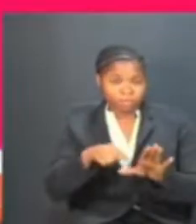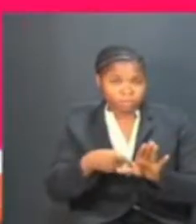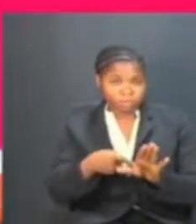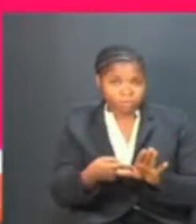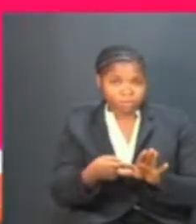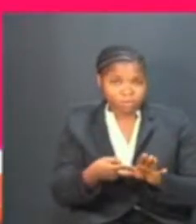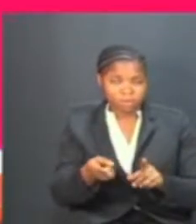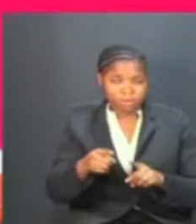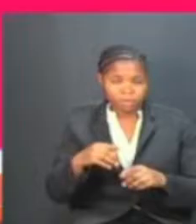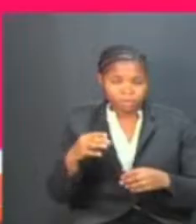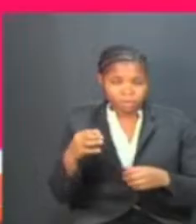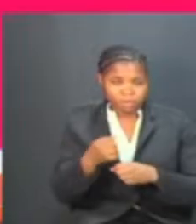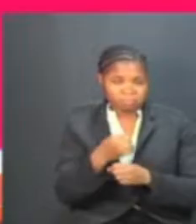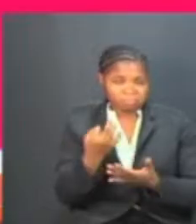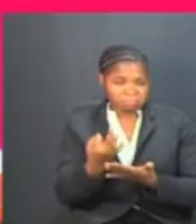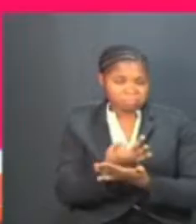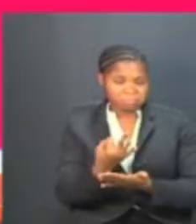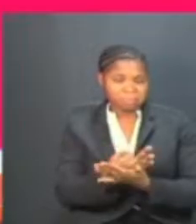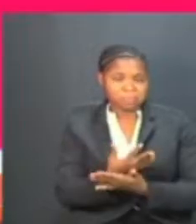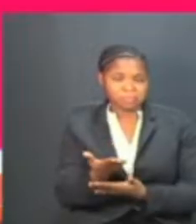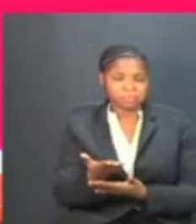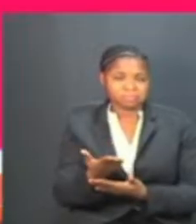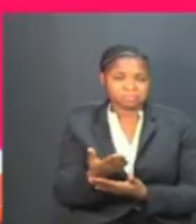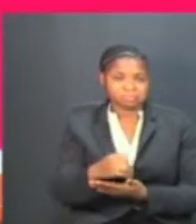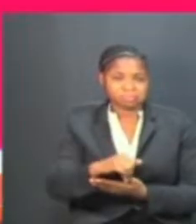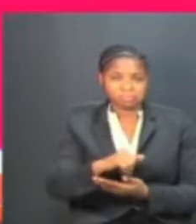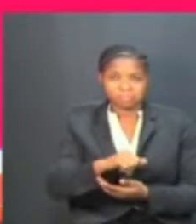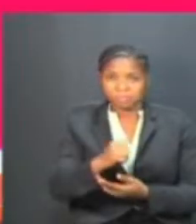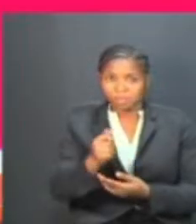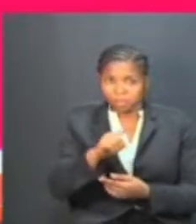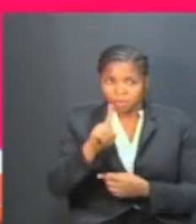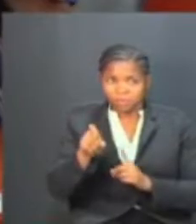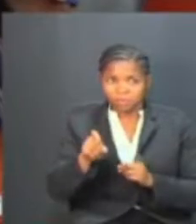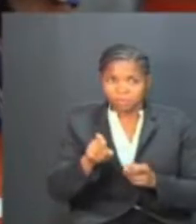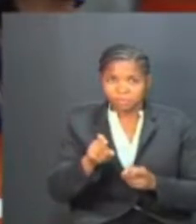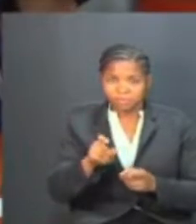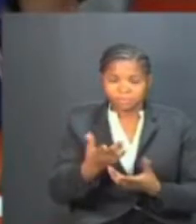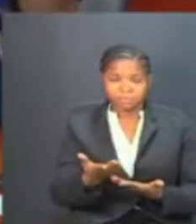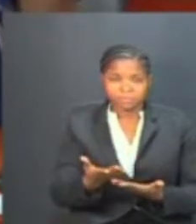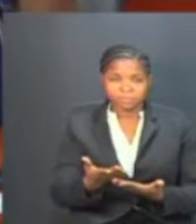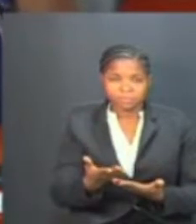Yes, Honorable Member, any supplementary? No, Mr. Speaker, thank you.